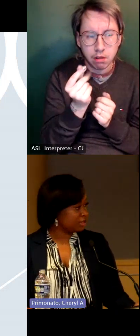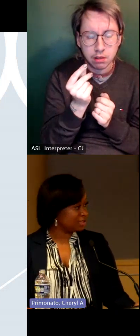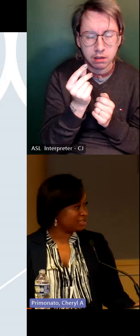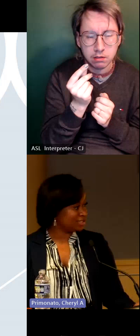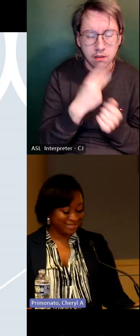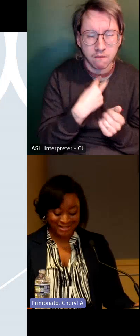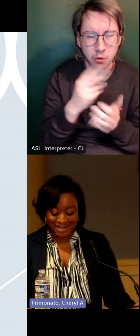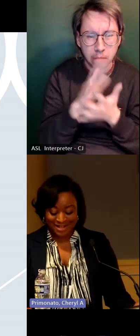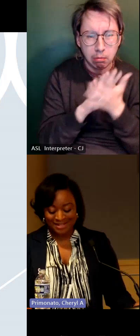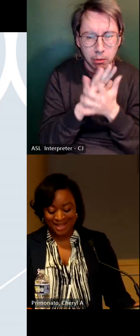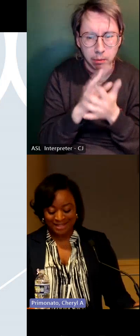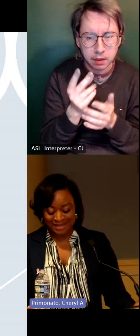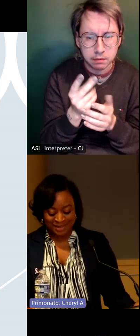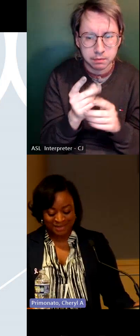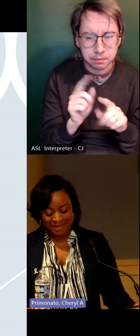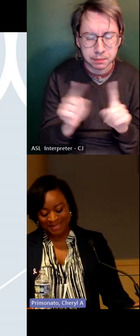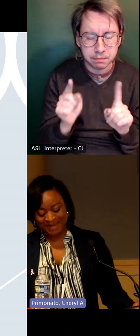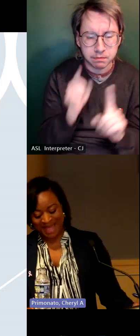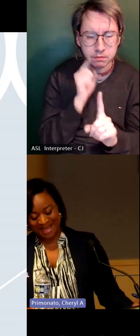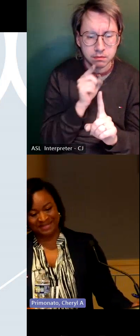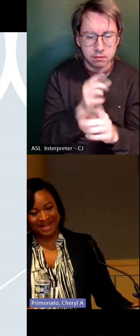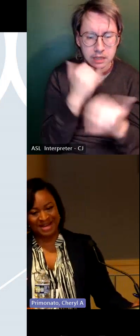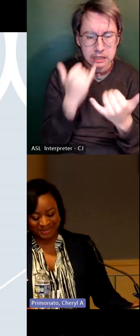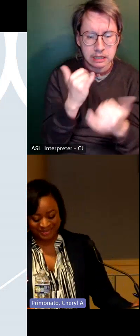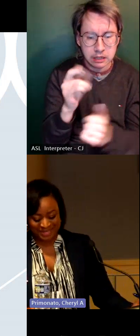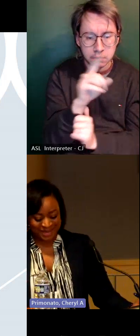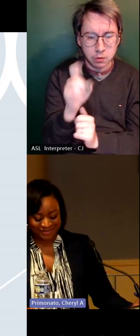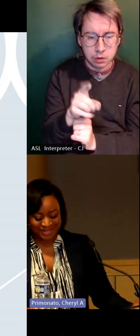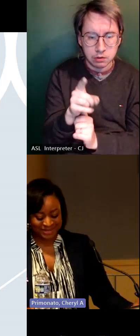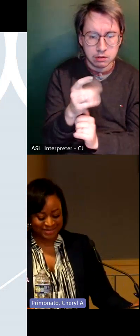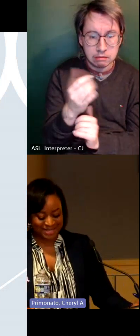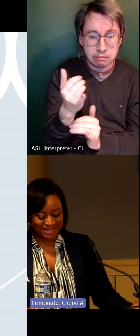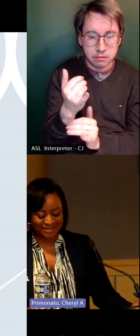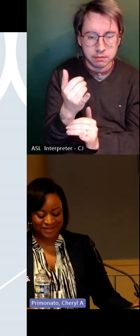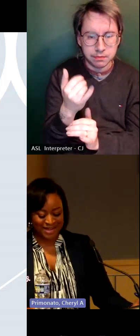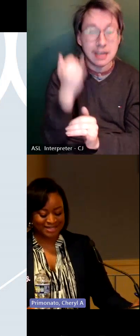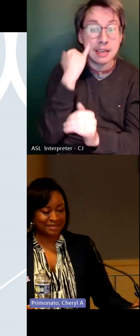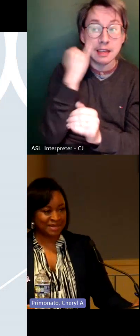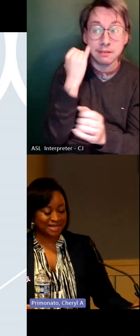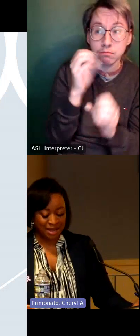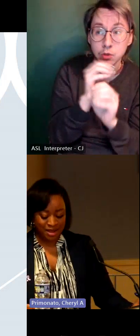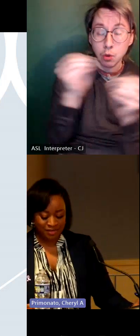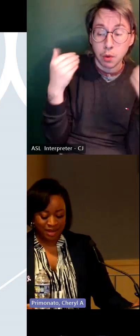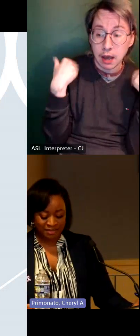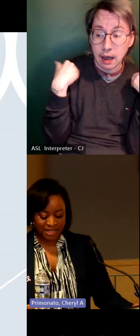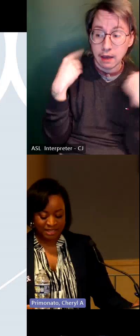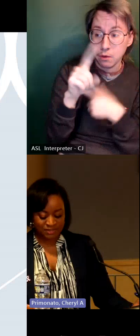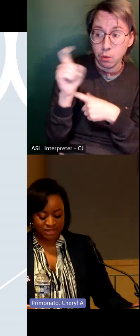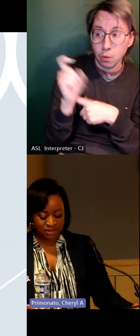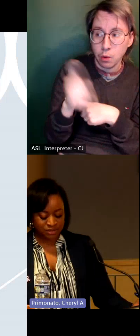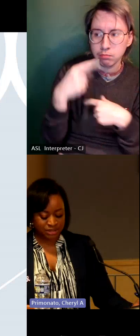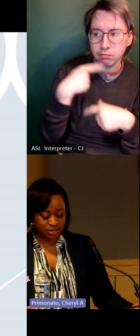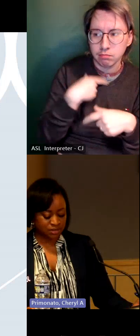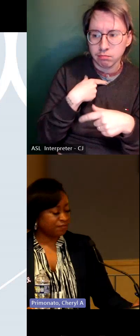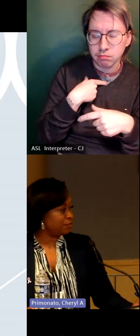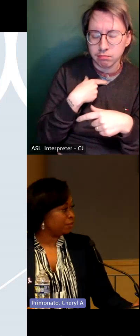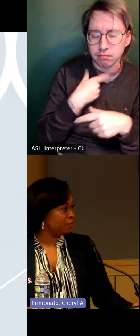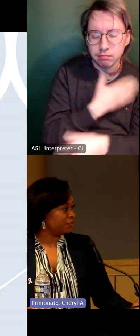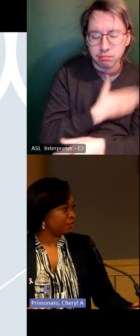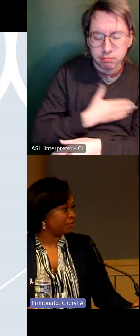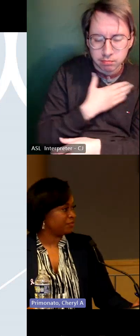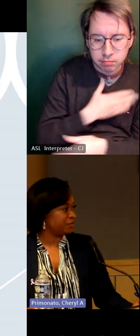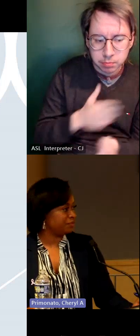subject to any questions that committee members may have, I would respectfully request that the Finance Committee recommend this resolution to